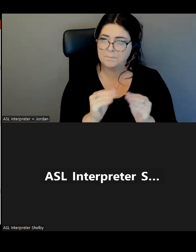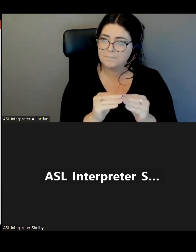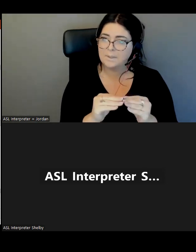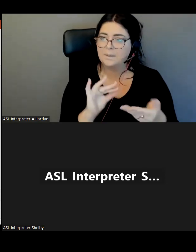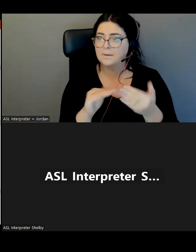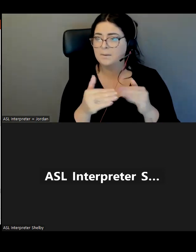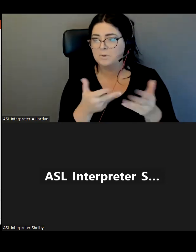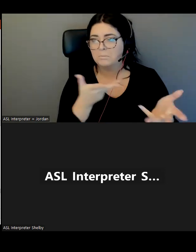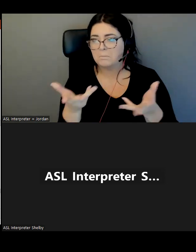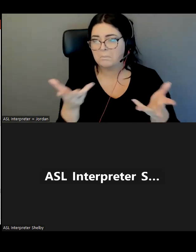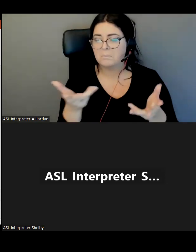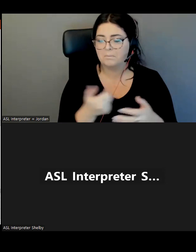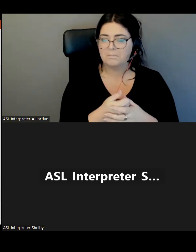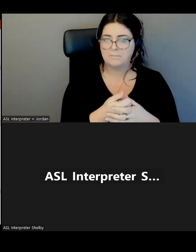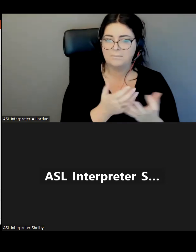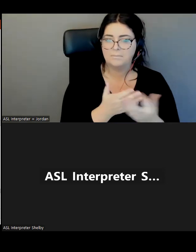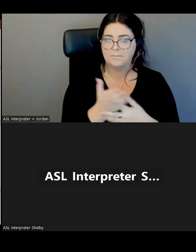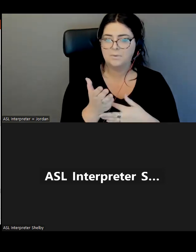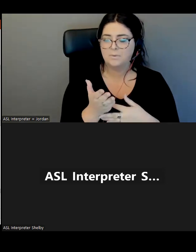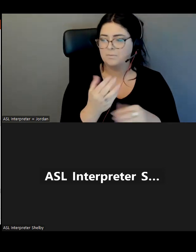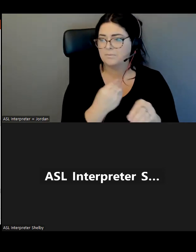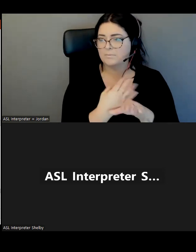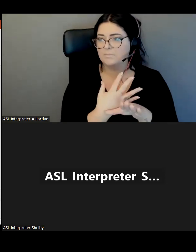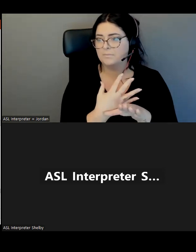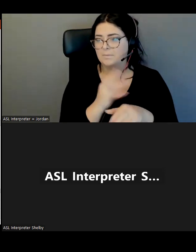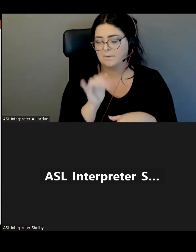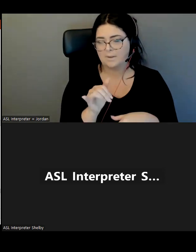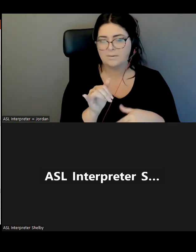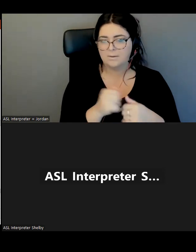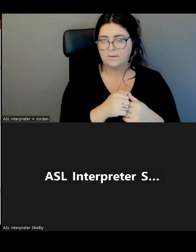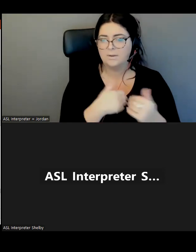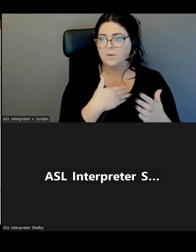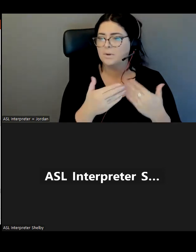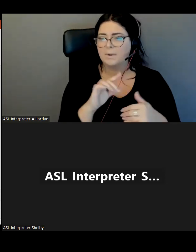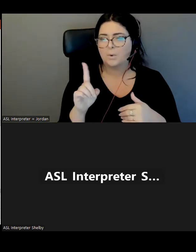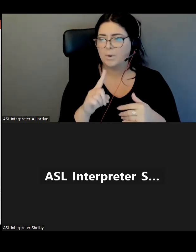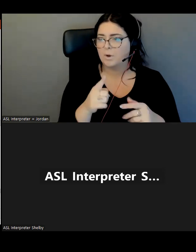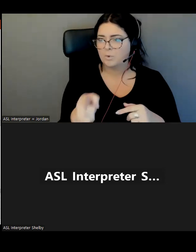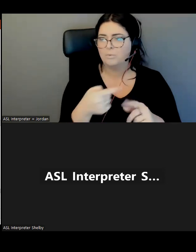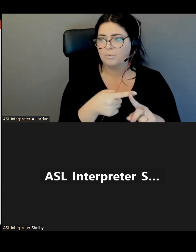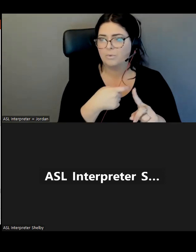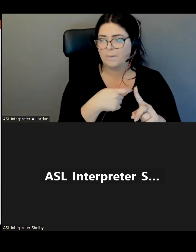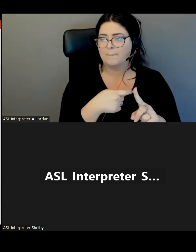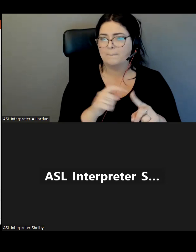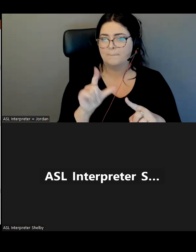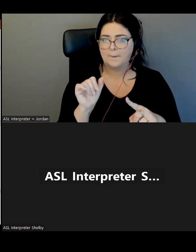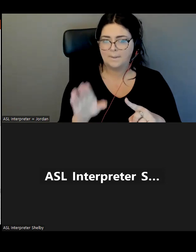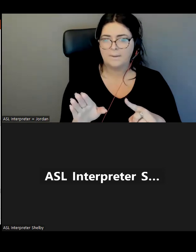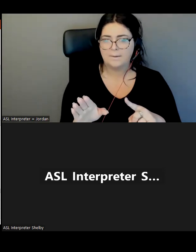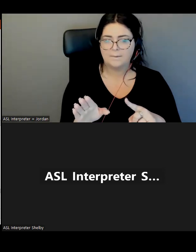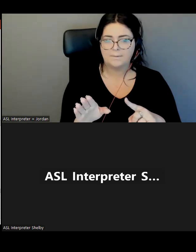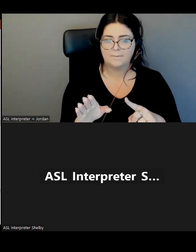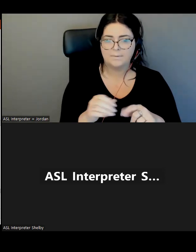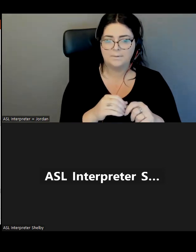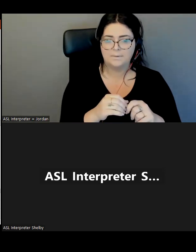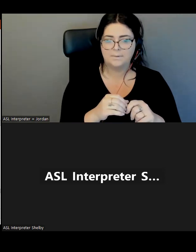community outreach and things like through our virtual meetings. So regardless of where the individual will be located in Labrador, they would